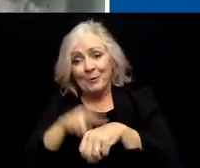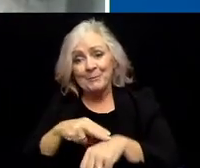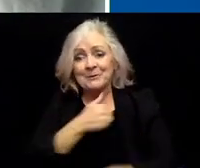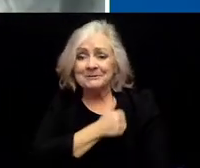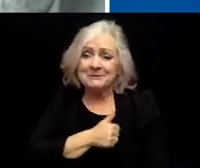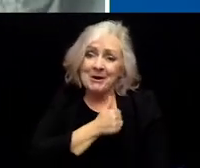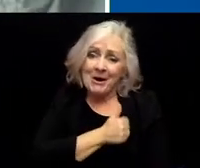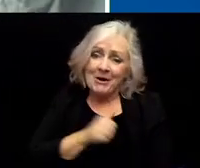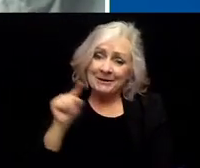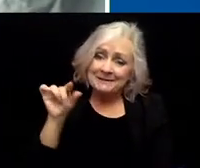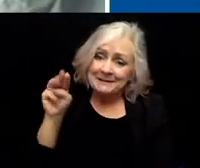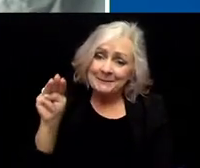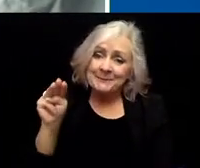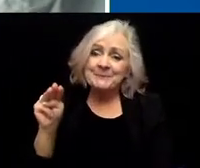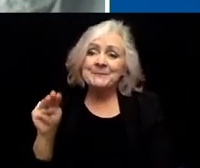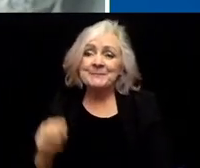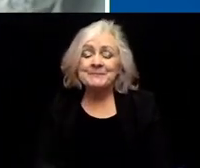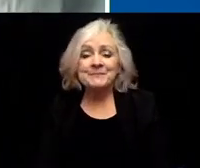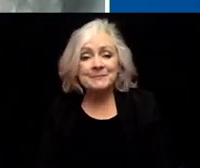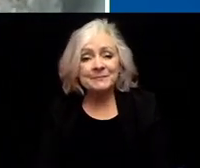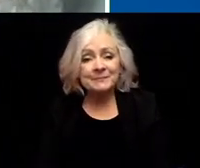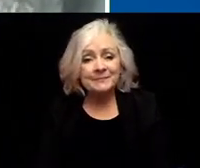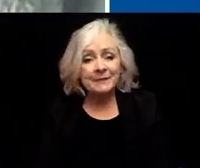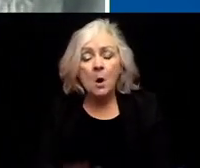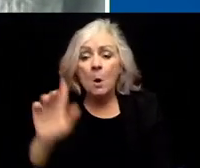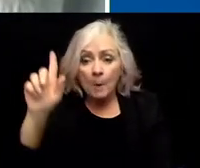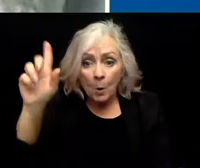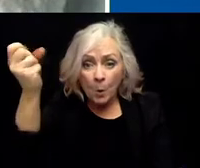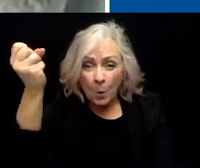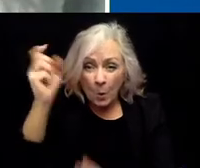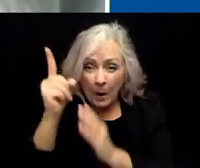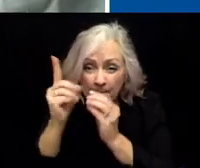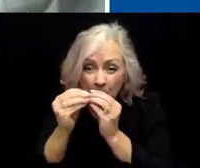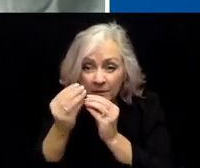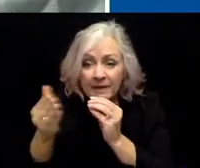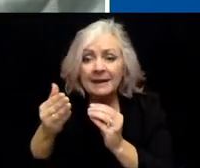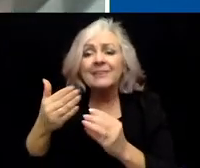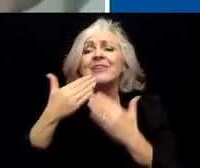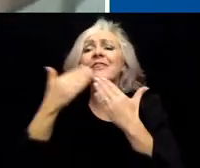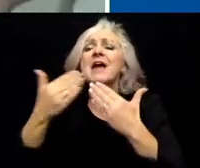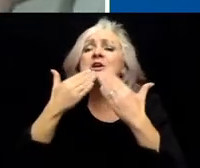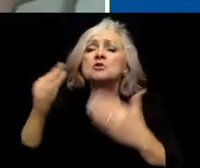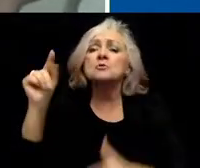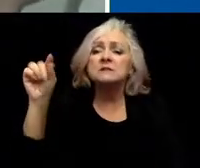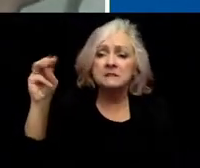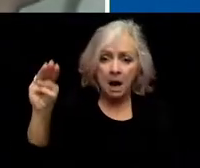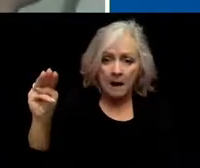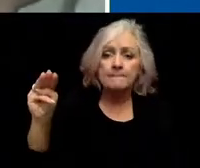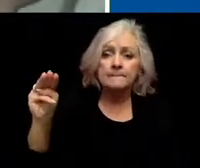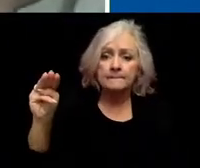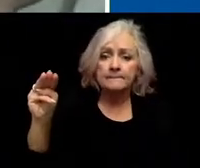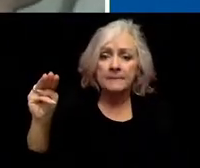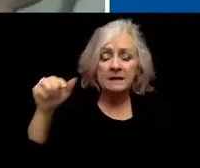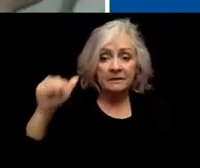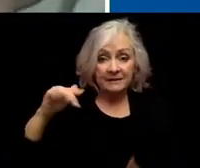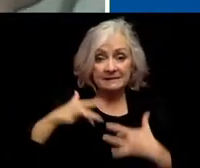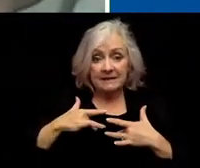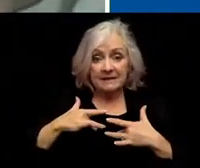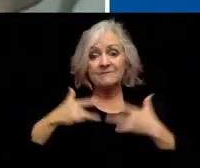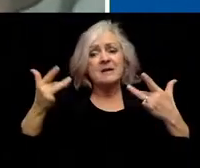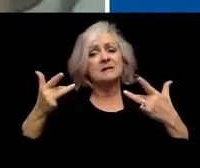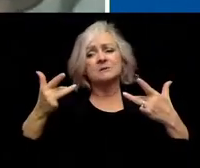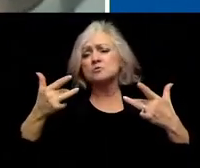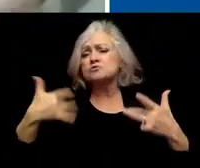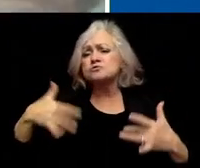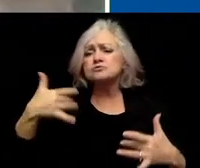Tim. I will say, while I've got the floor, I just want to say a huge thank you to Tom, because this event wouldn't be happening without